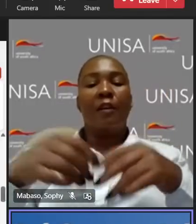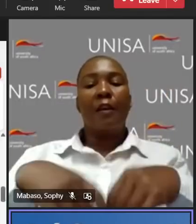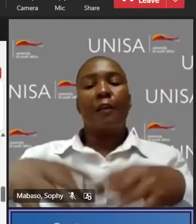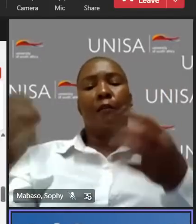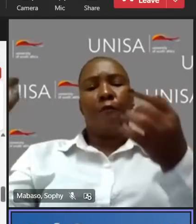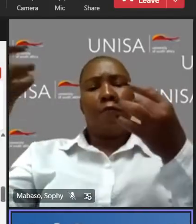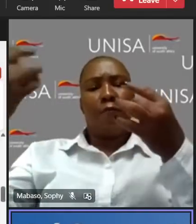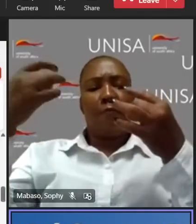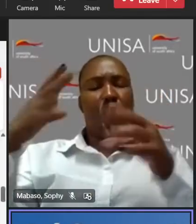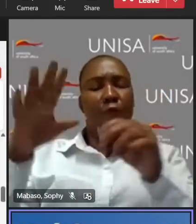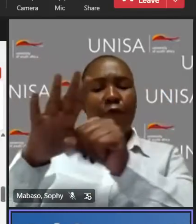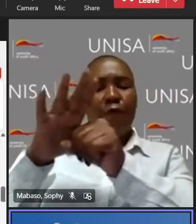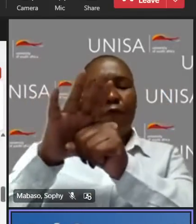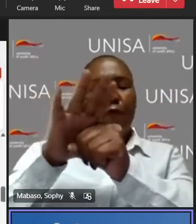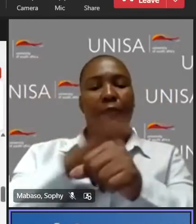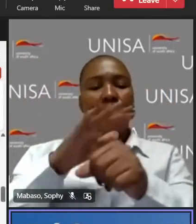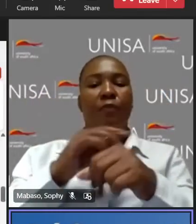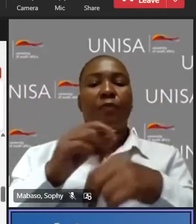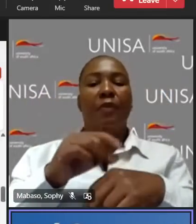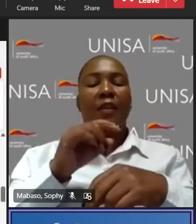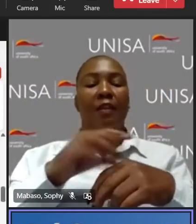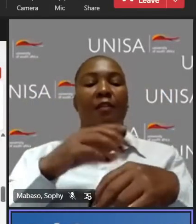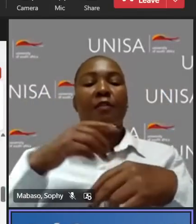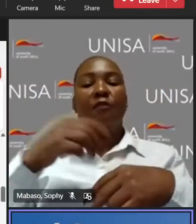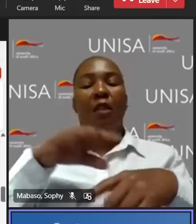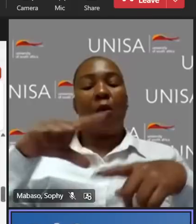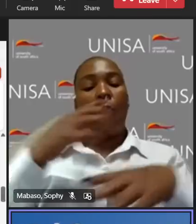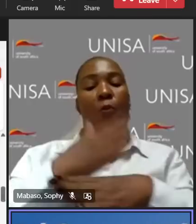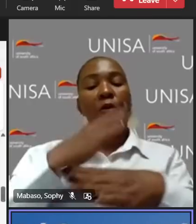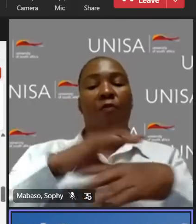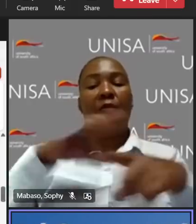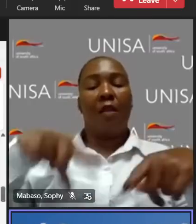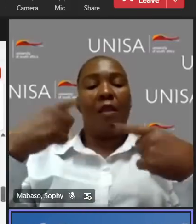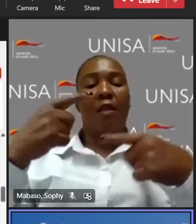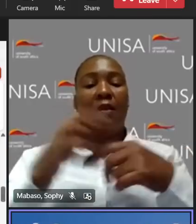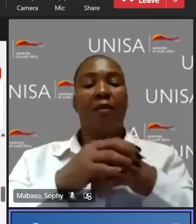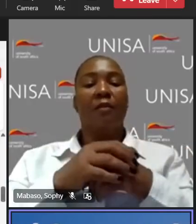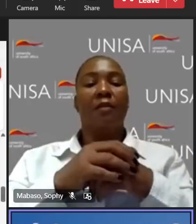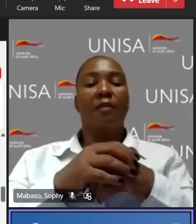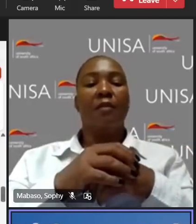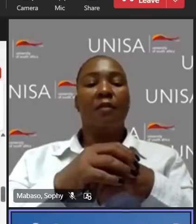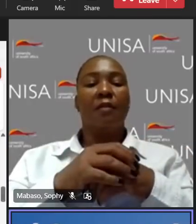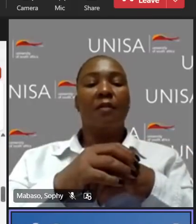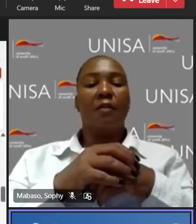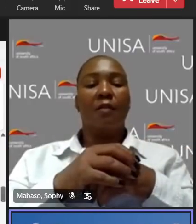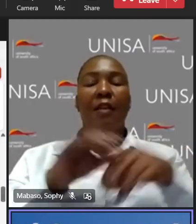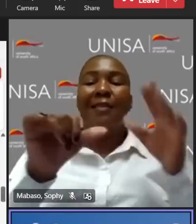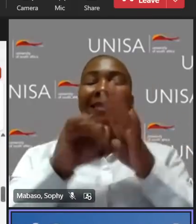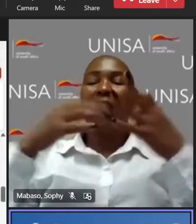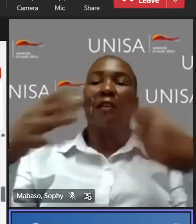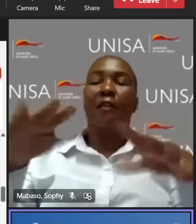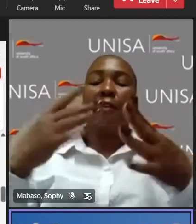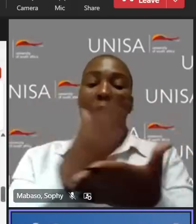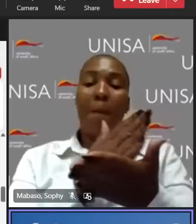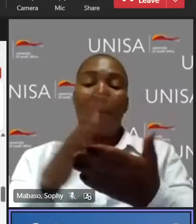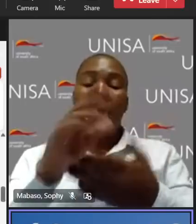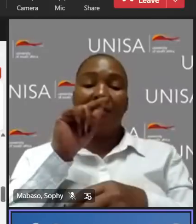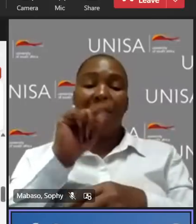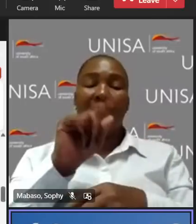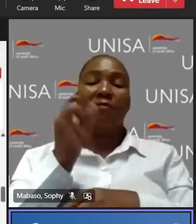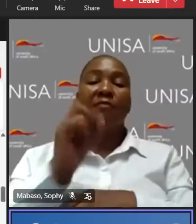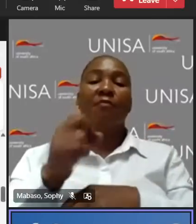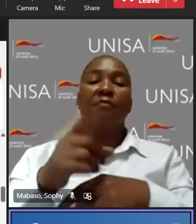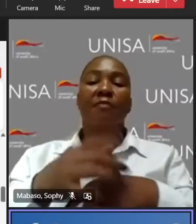the time as they move forward with their lives. Another very important part of our work